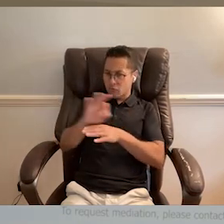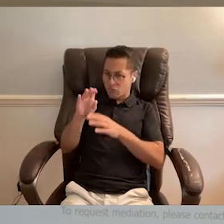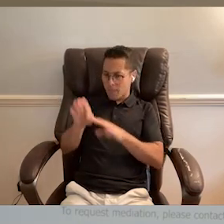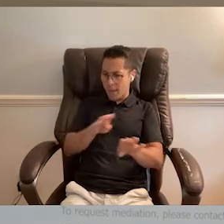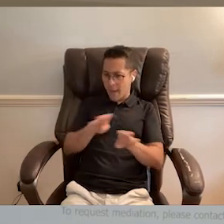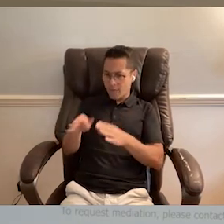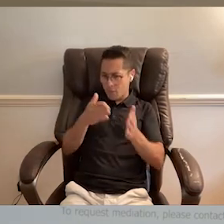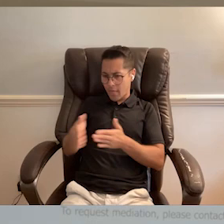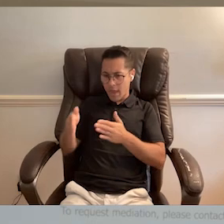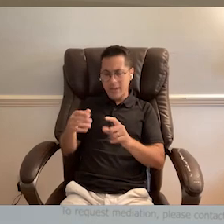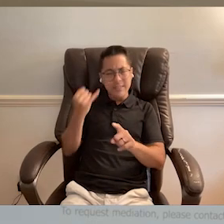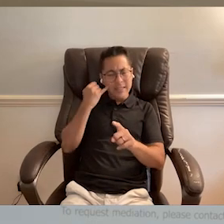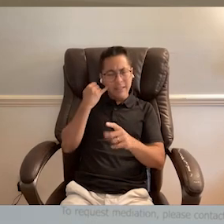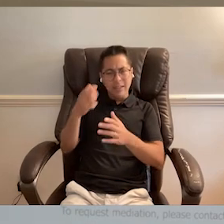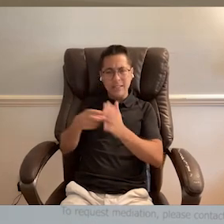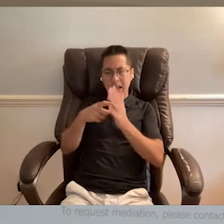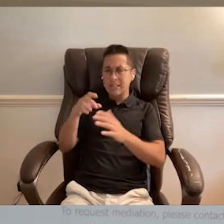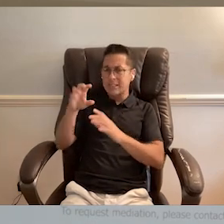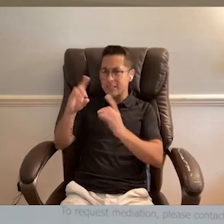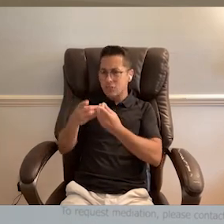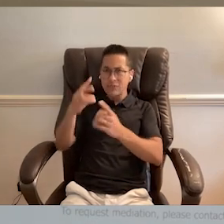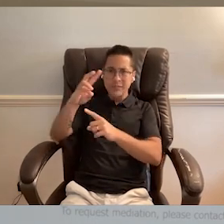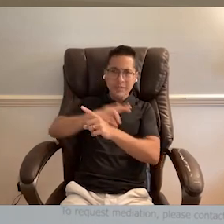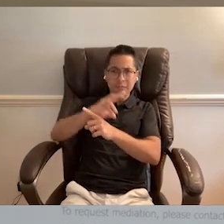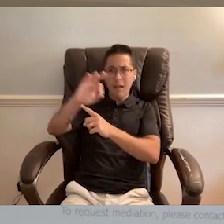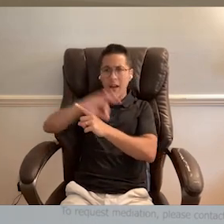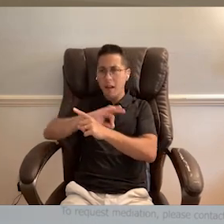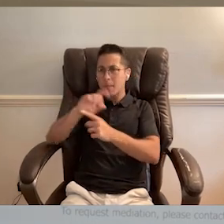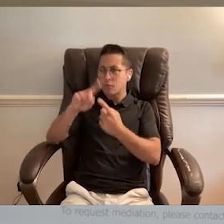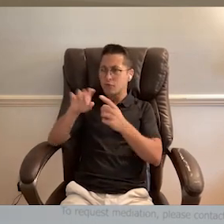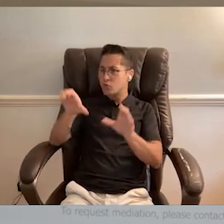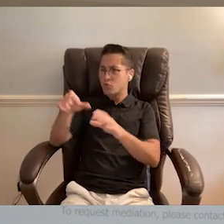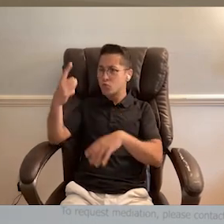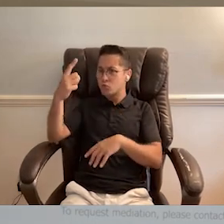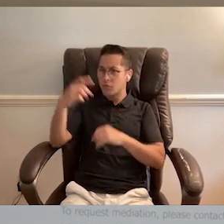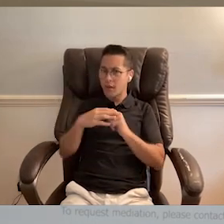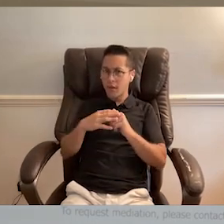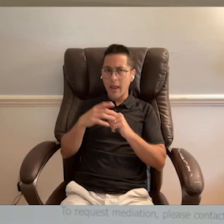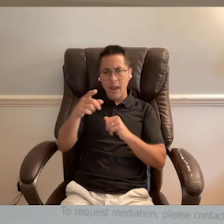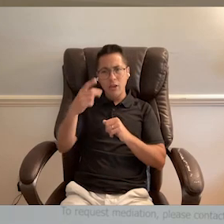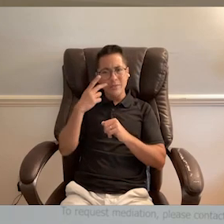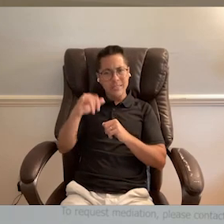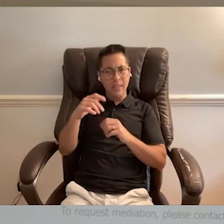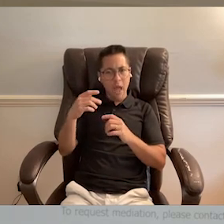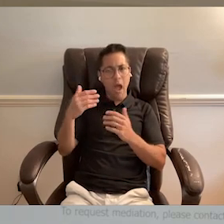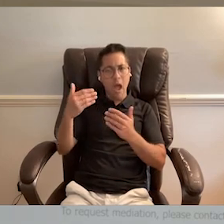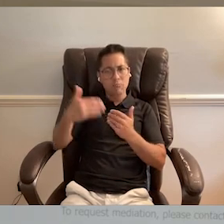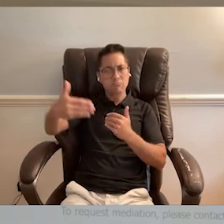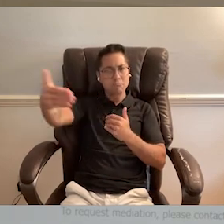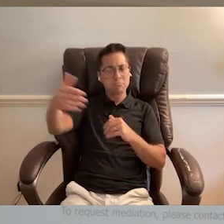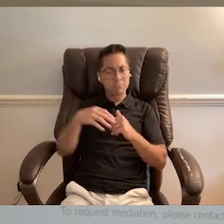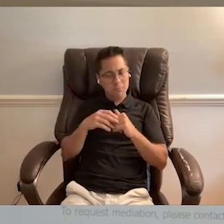district 6 months or 9 months to produce one, and you see this on a regular basis, do you